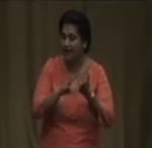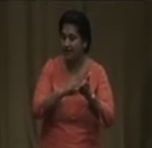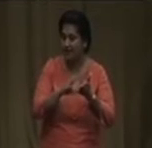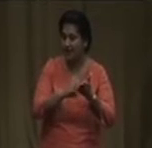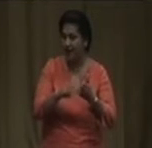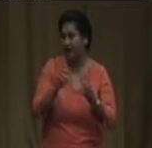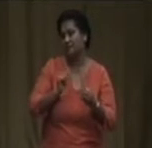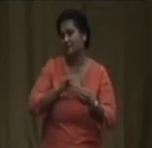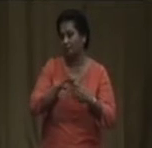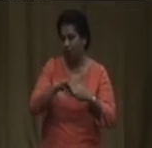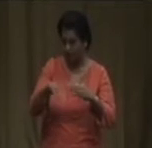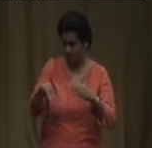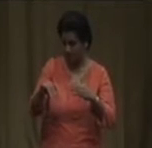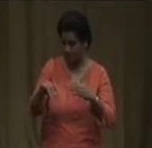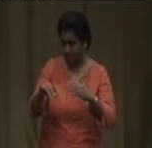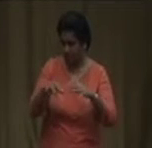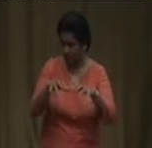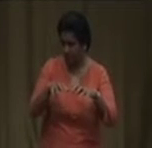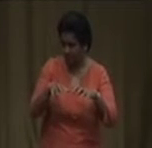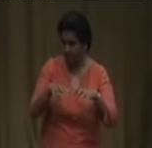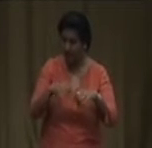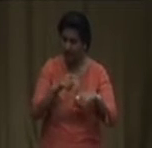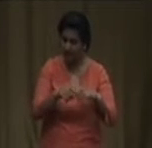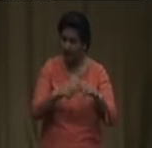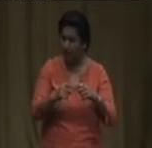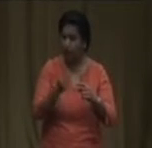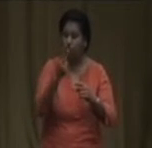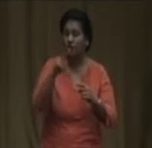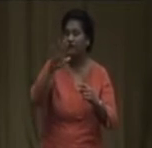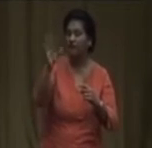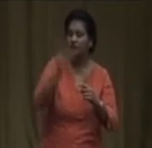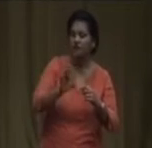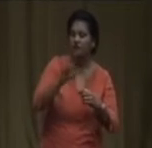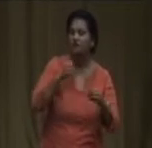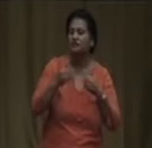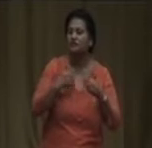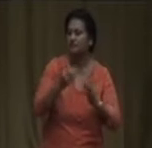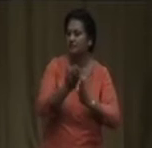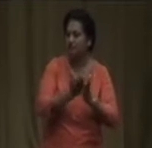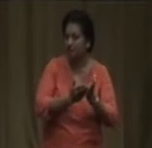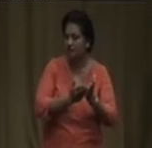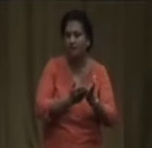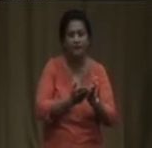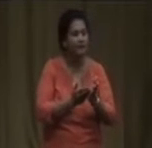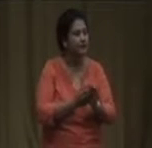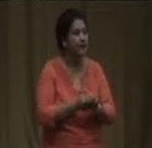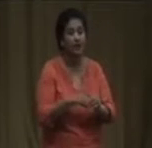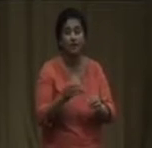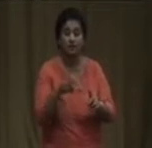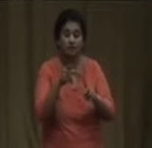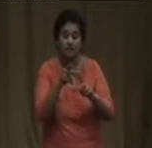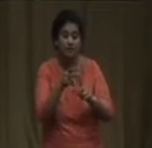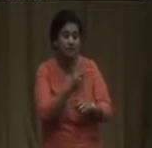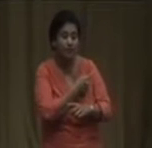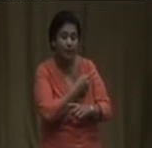is 25% of the university's budget. Again, the purpose of this is